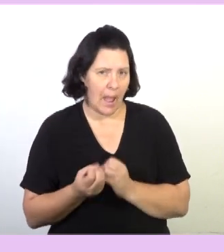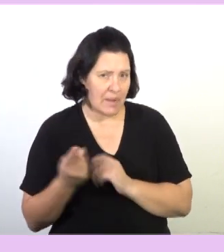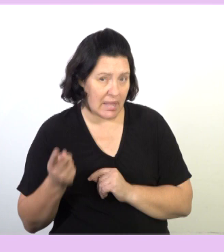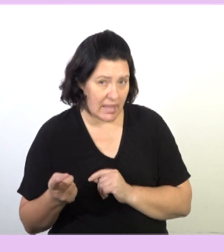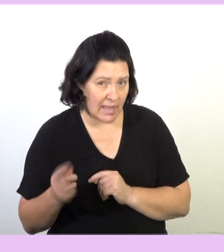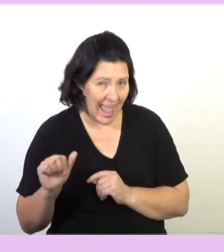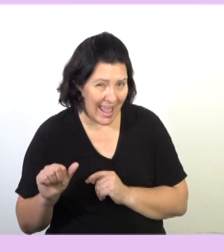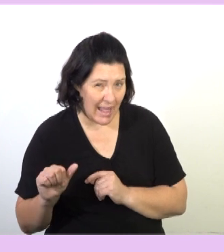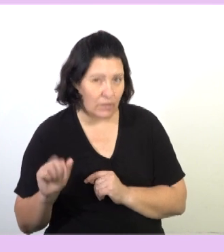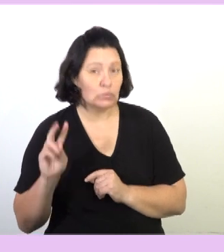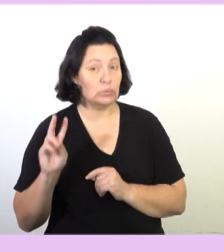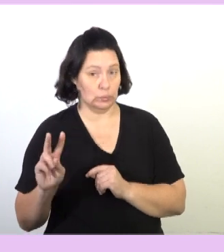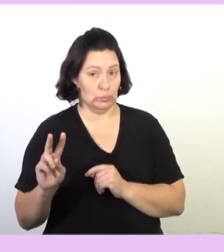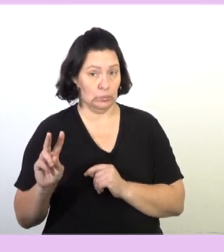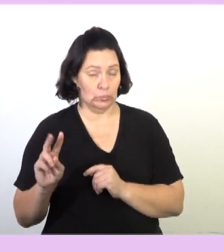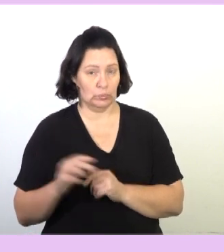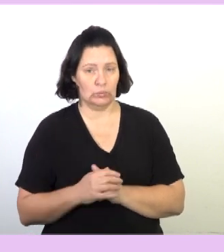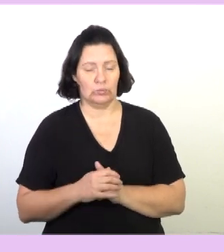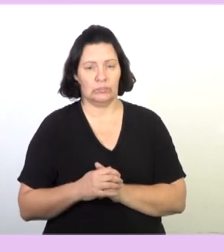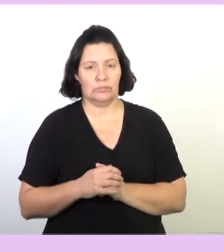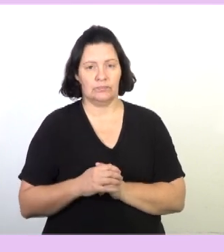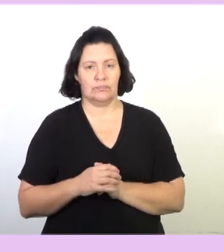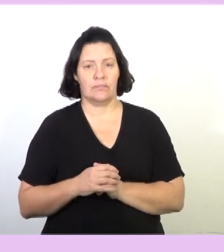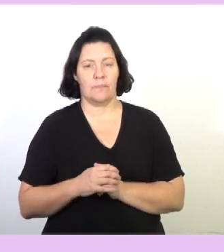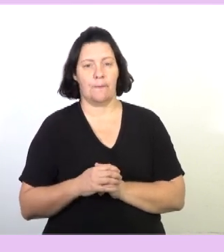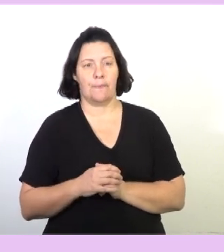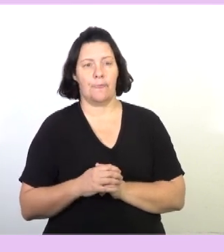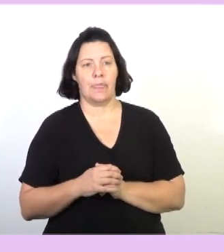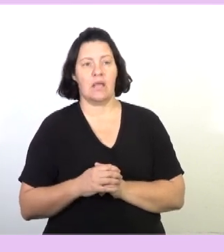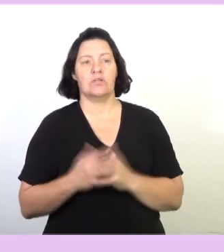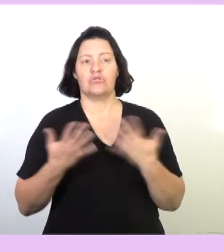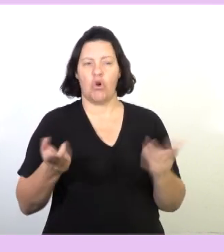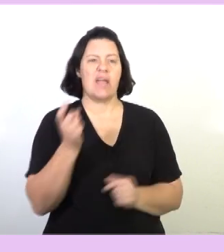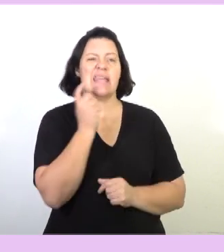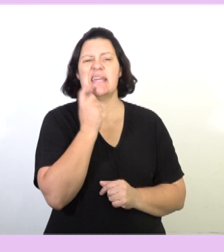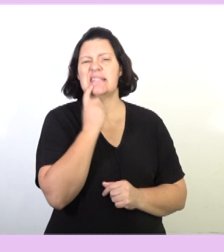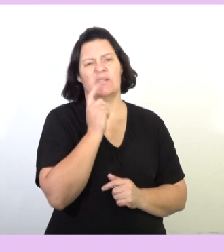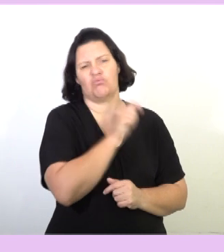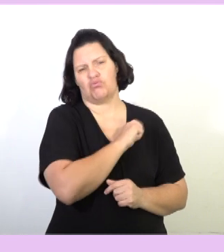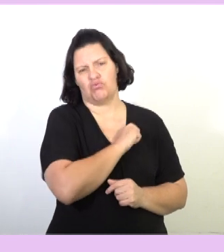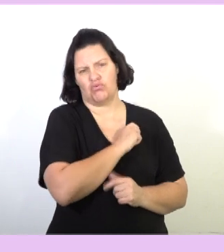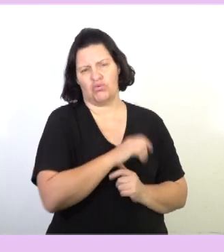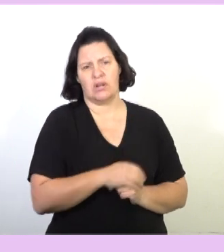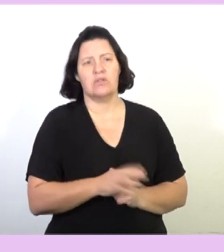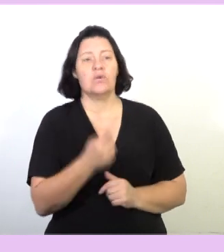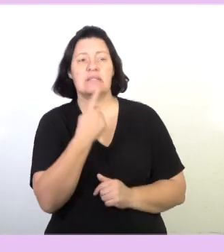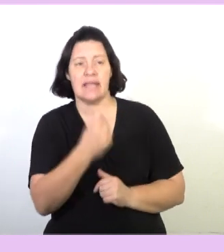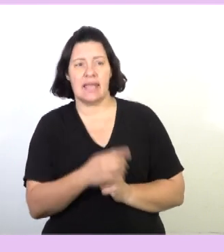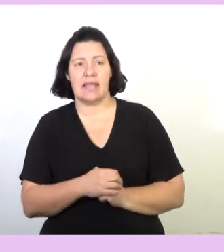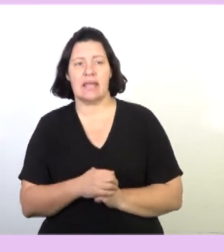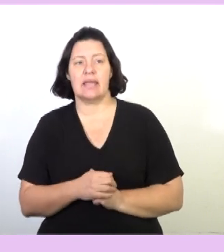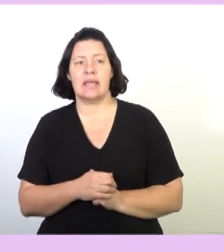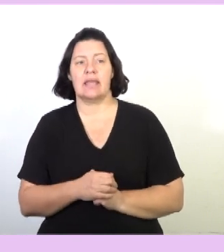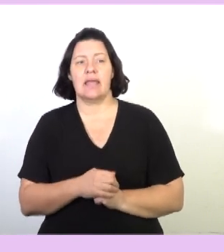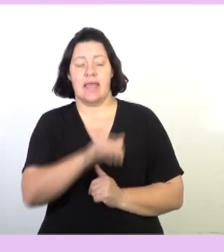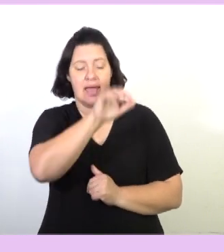people in A will be traveling together? It will be 2 people. This one is easy, guys. So when we